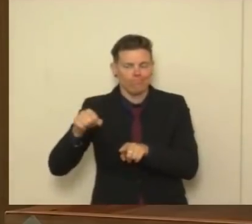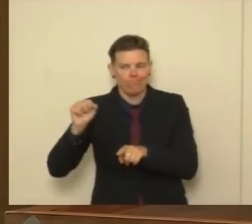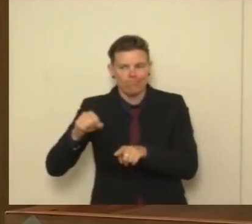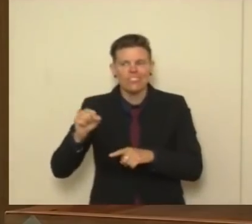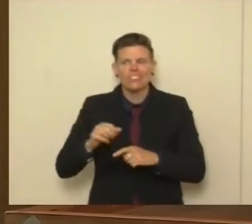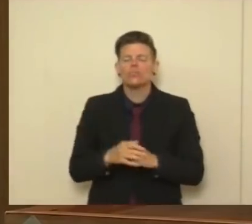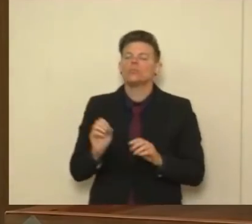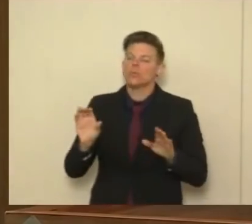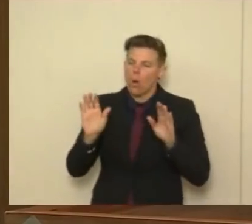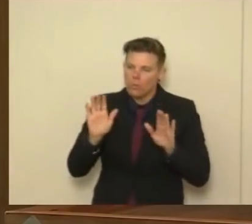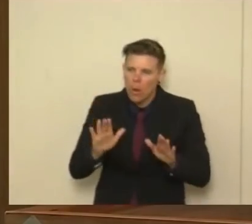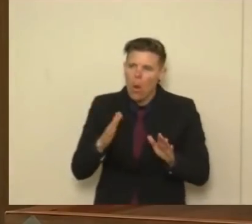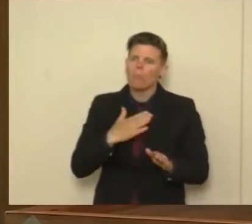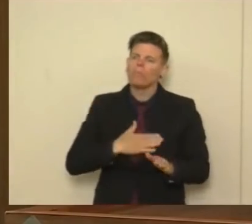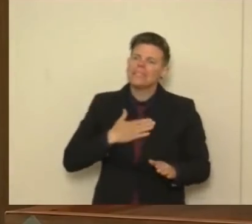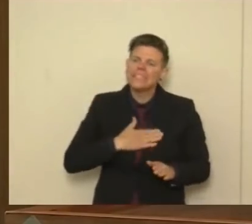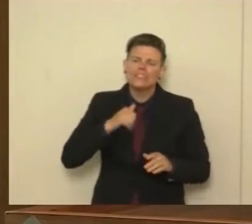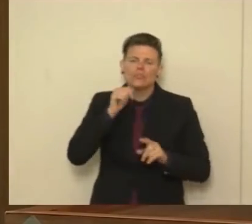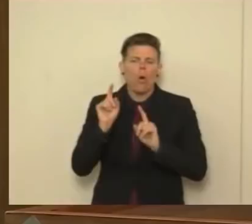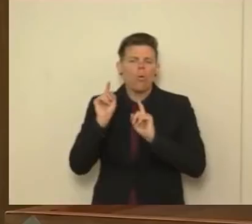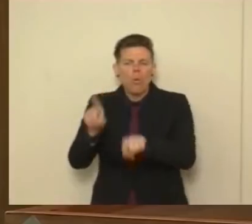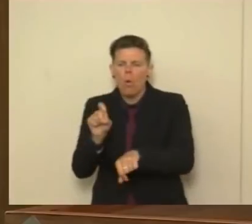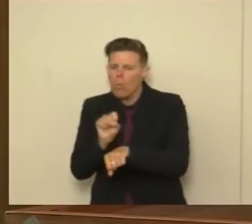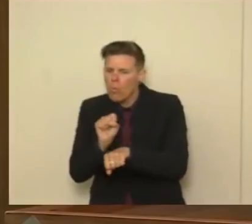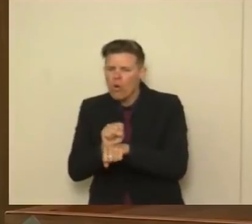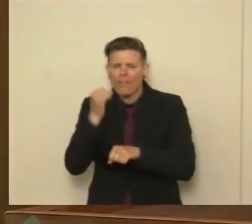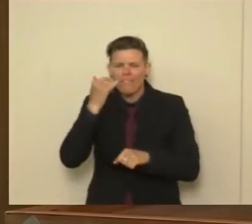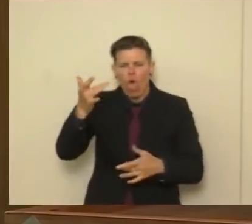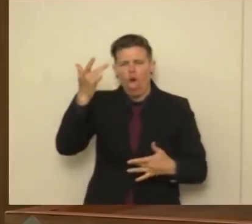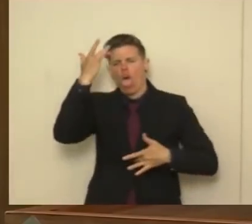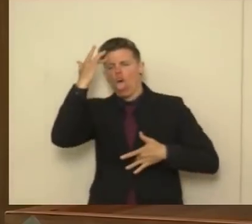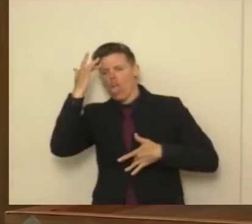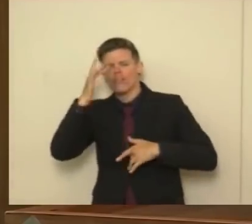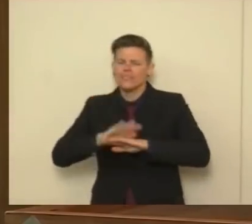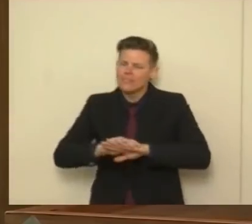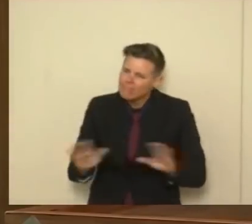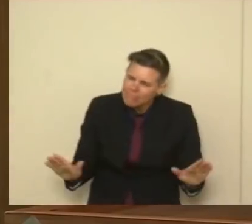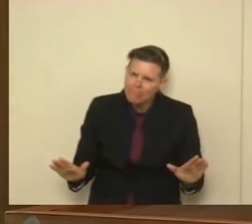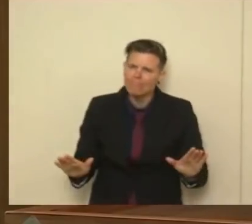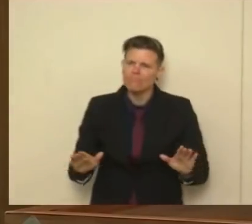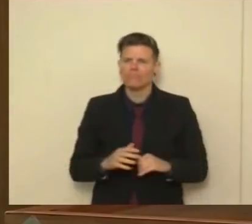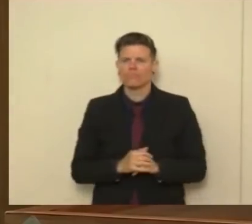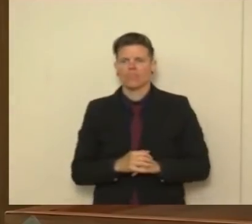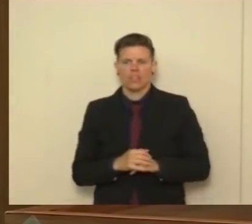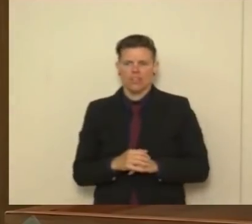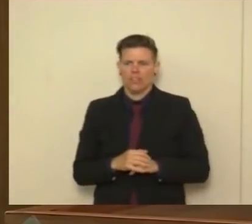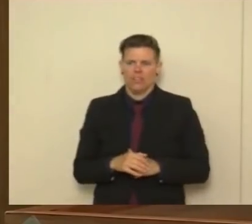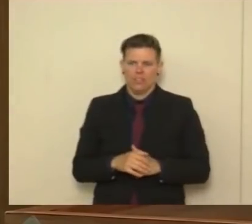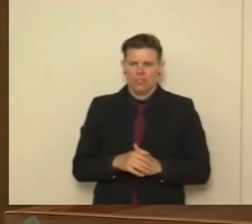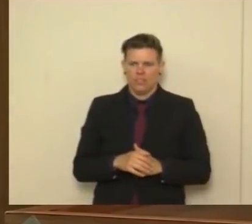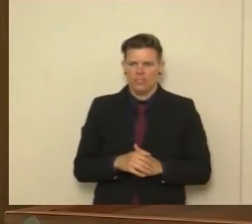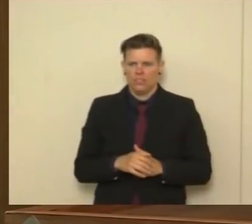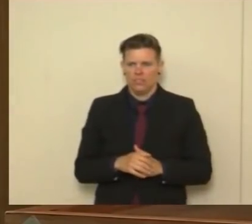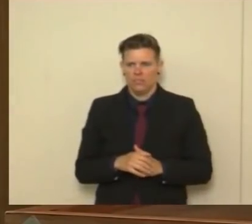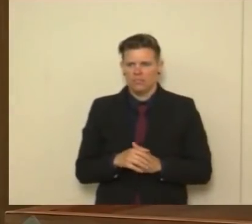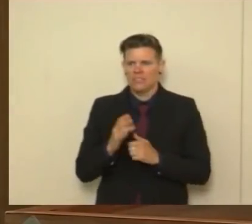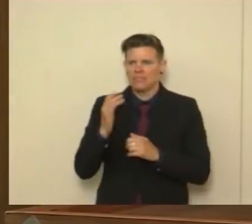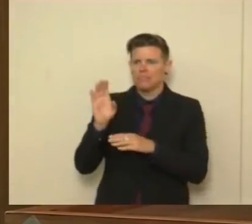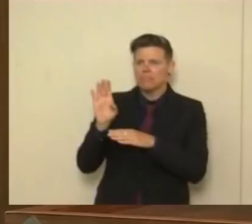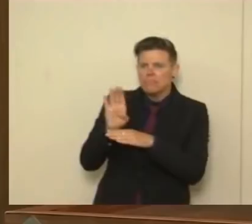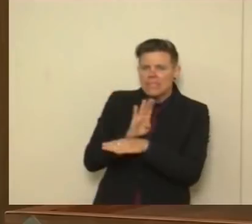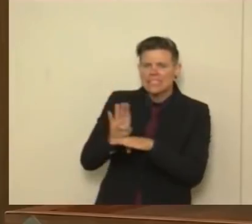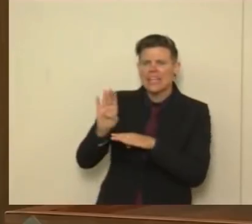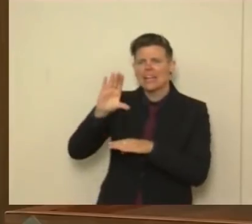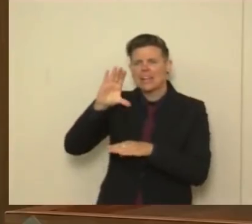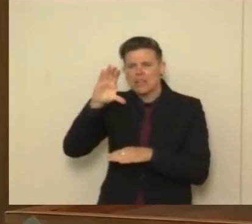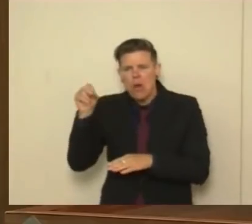please don't come to work if you're sick. And employers, please don't let your employees come to work sick. And